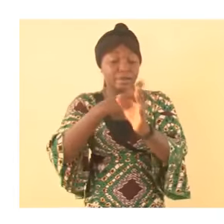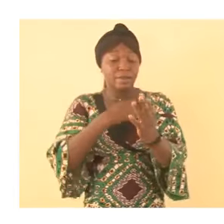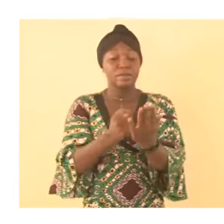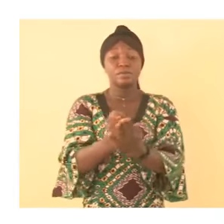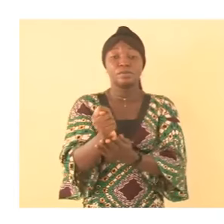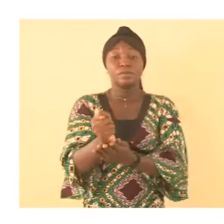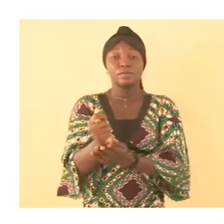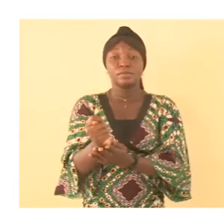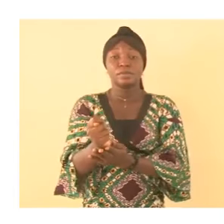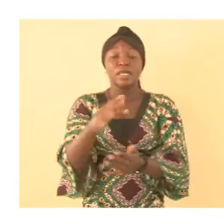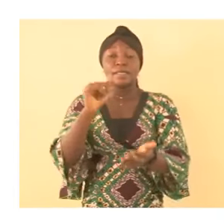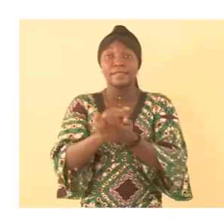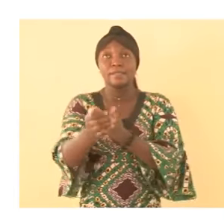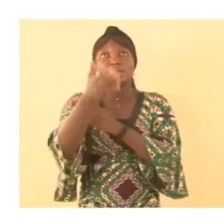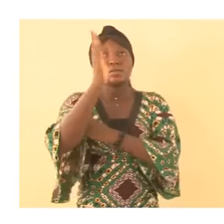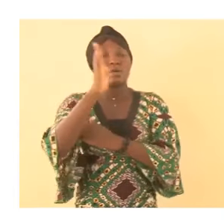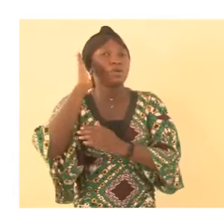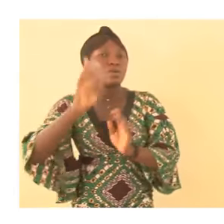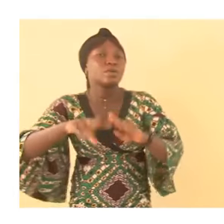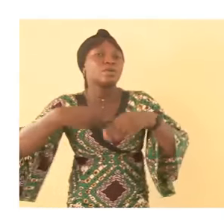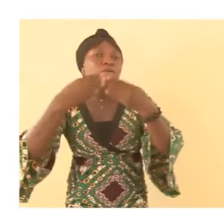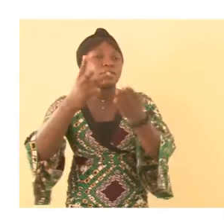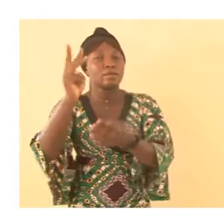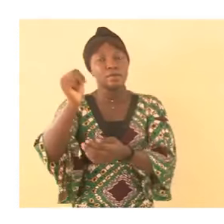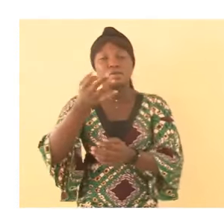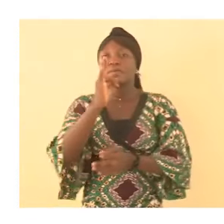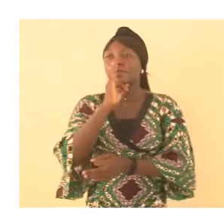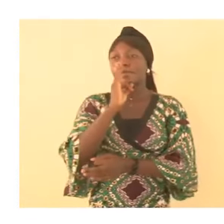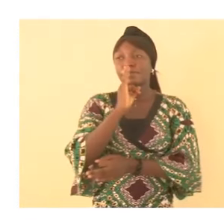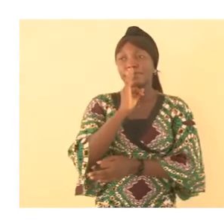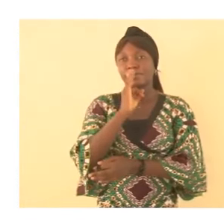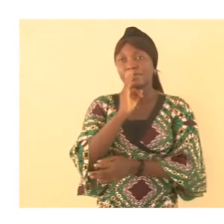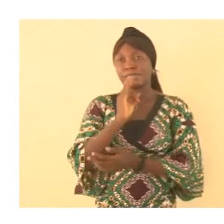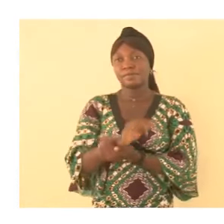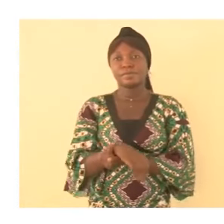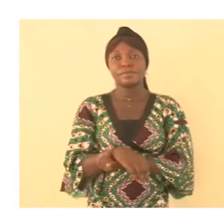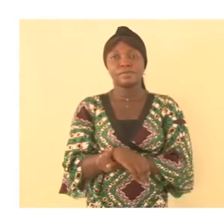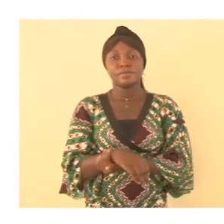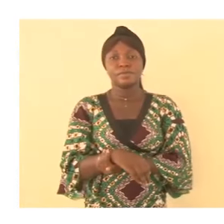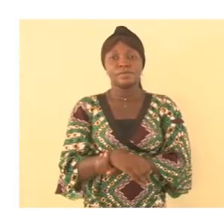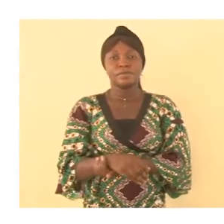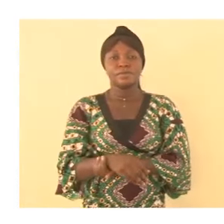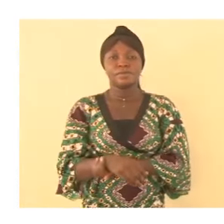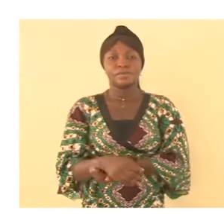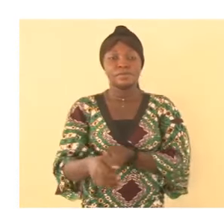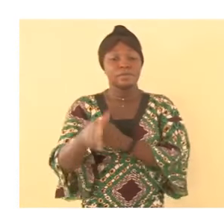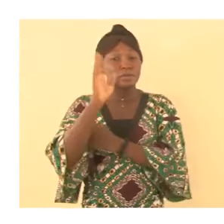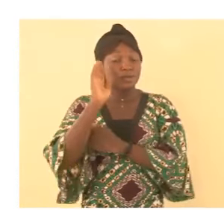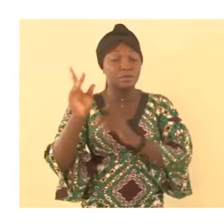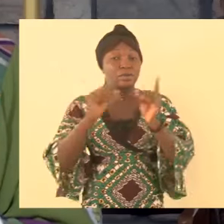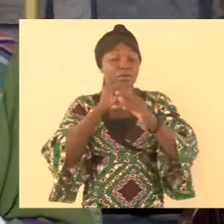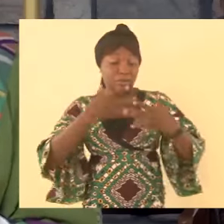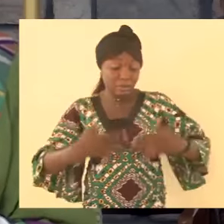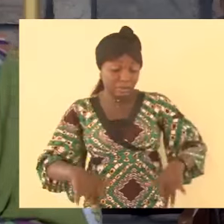and trust that God will provide him food. And God didn't disappoint